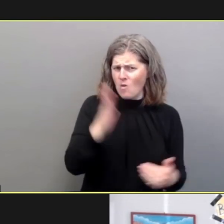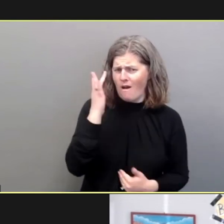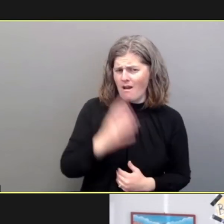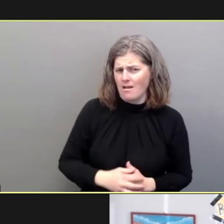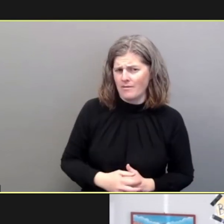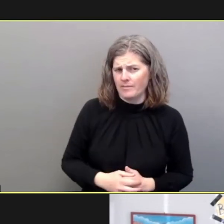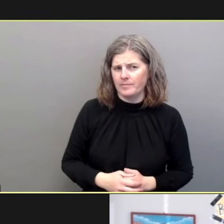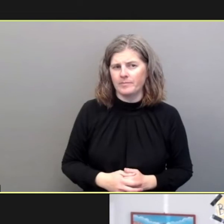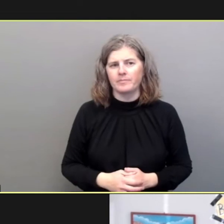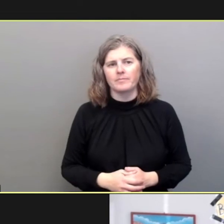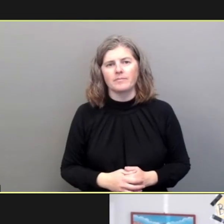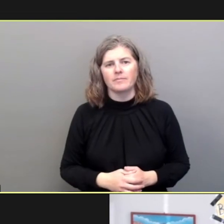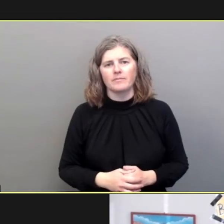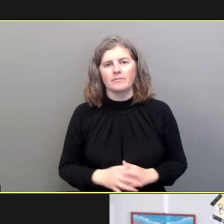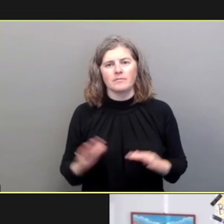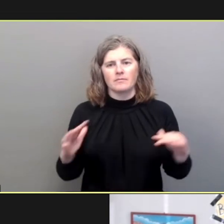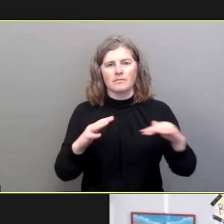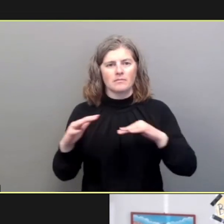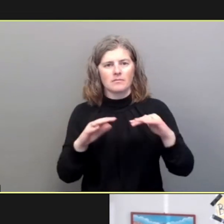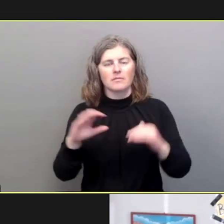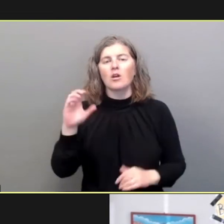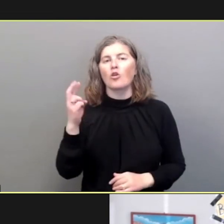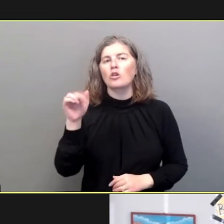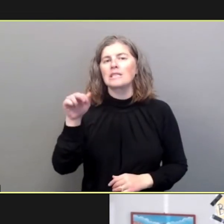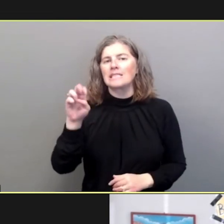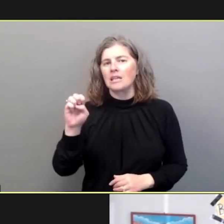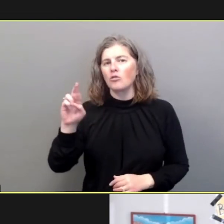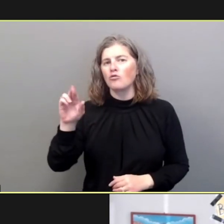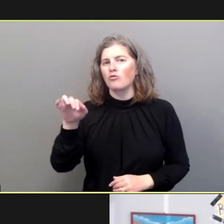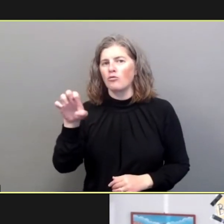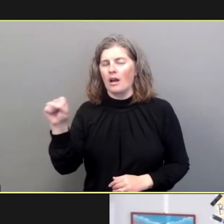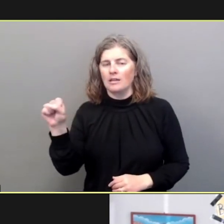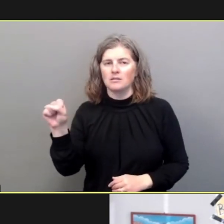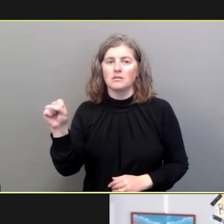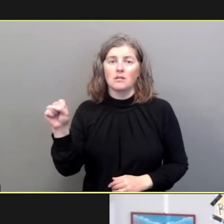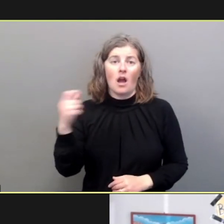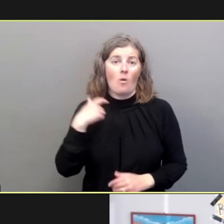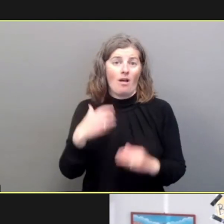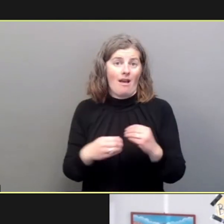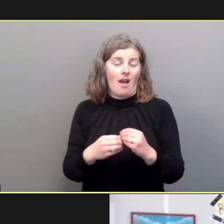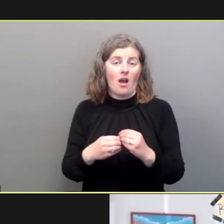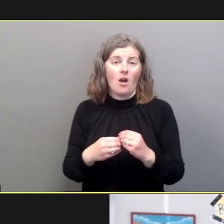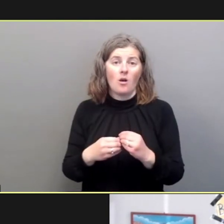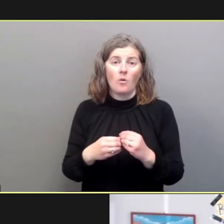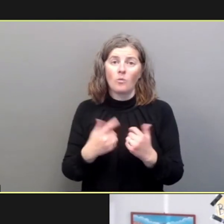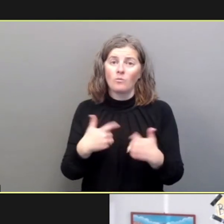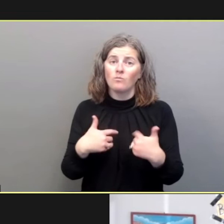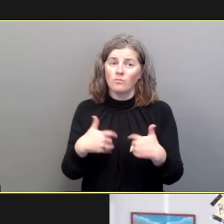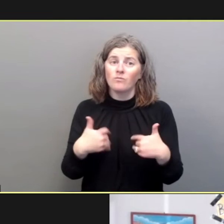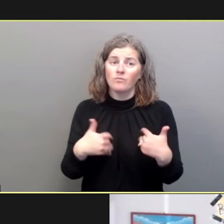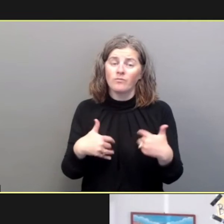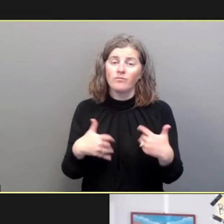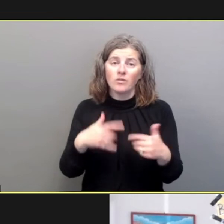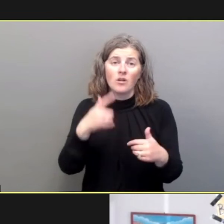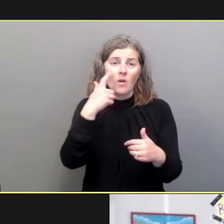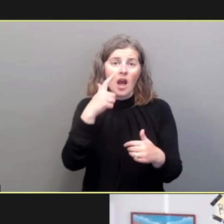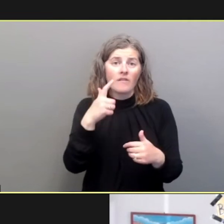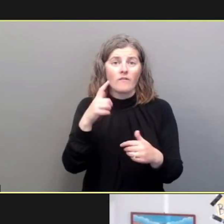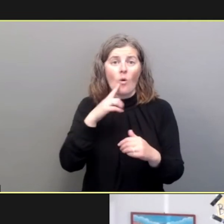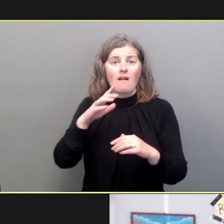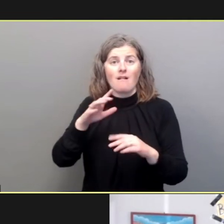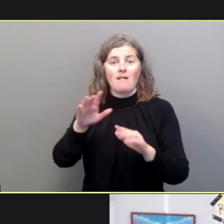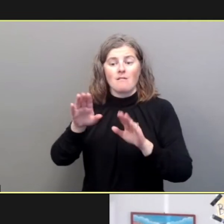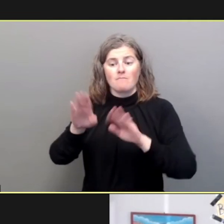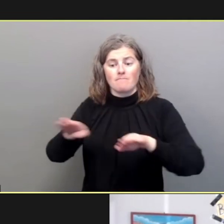You know, the only thing, the only thing I would add is we have really high vaccine coverage for individuals 65